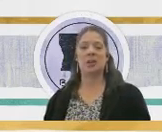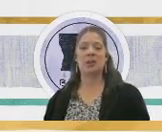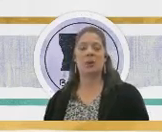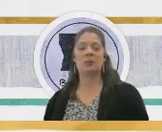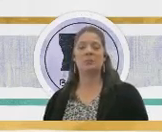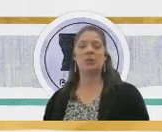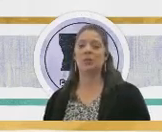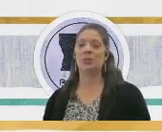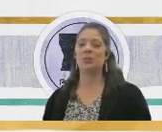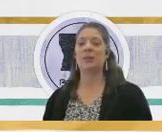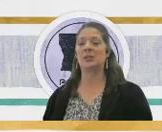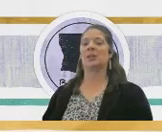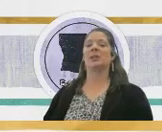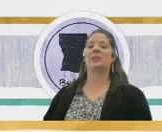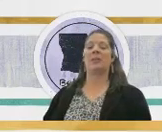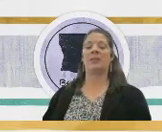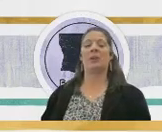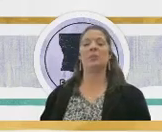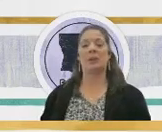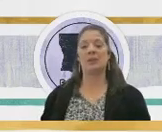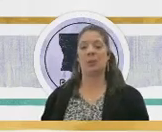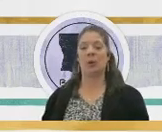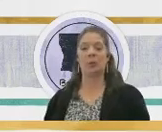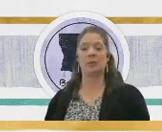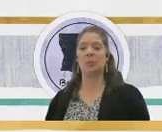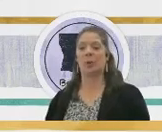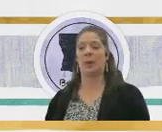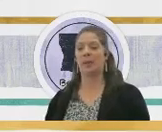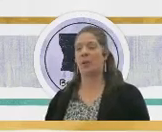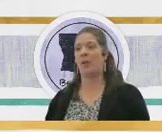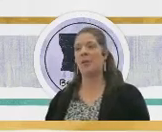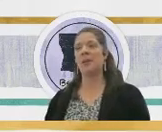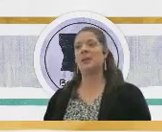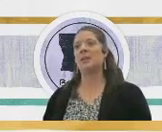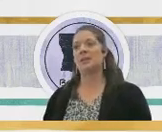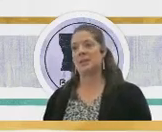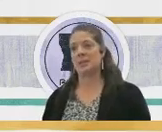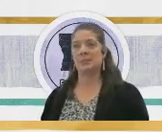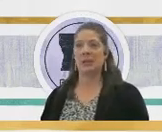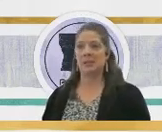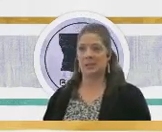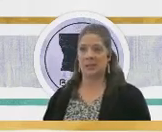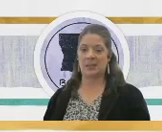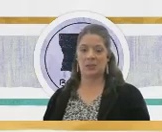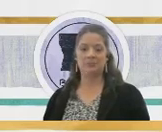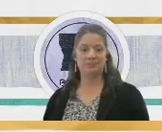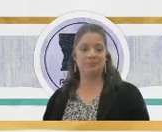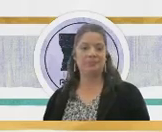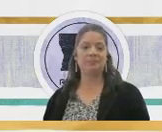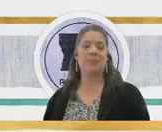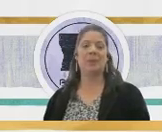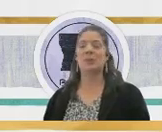and get started. Welcome to the Legislative Affairs, Policy, and Workforce Support Monthly Call. This is the May 16th